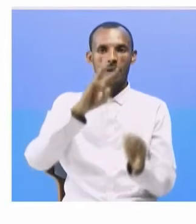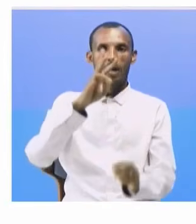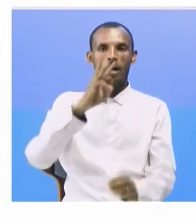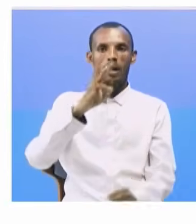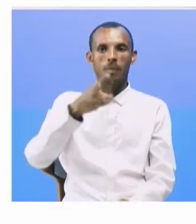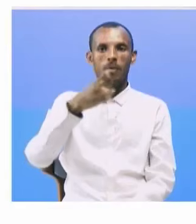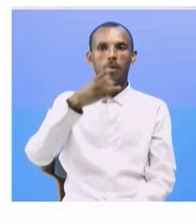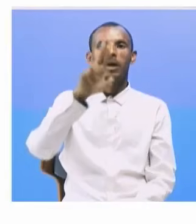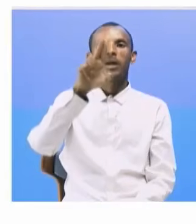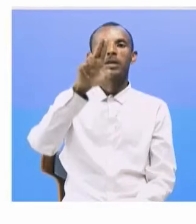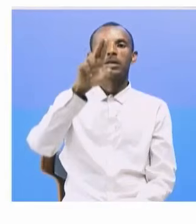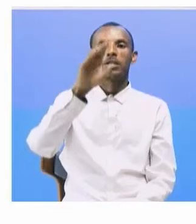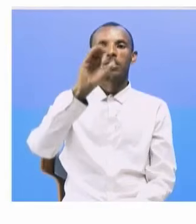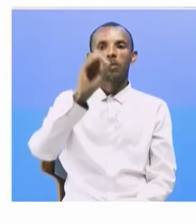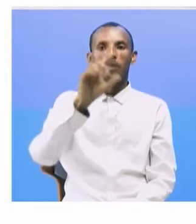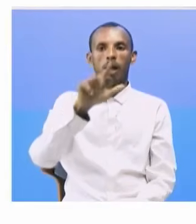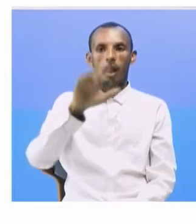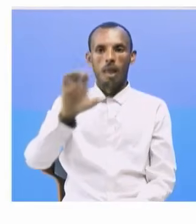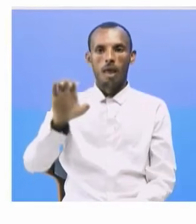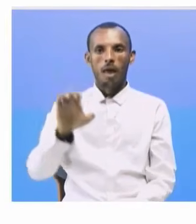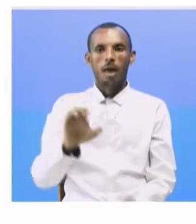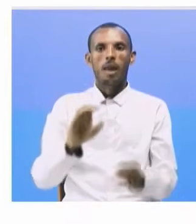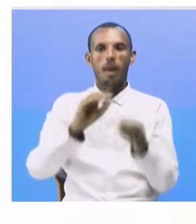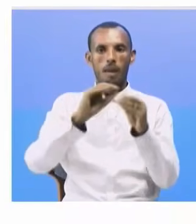Of whole numbers.